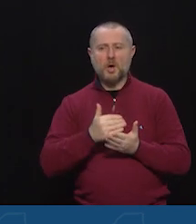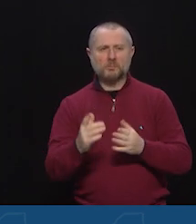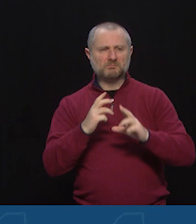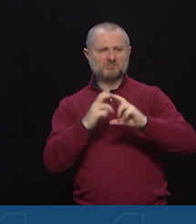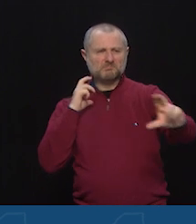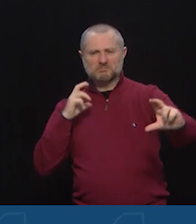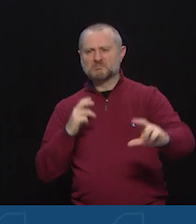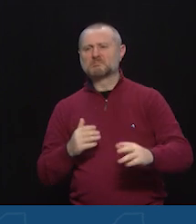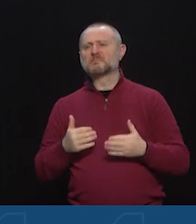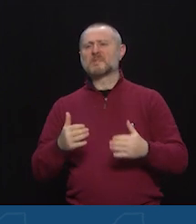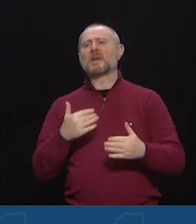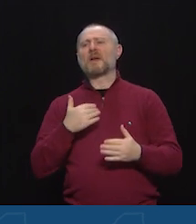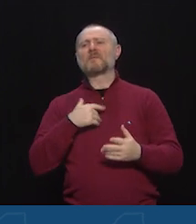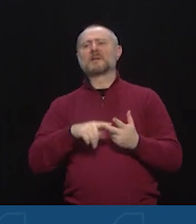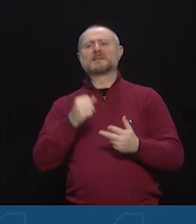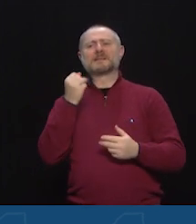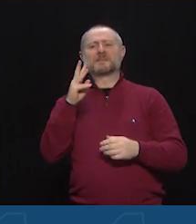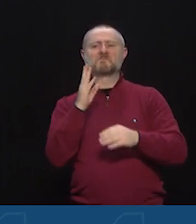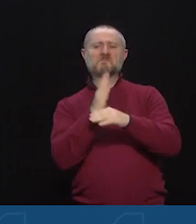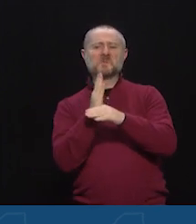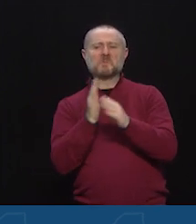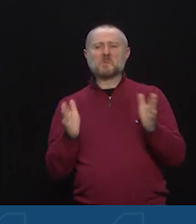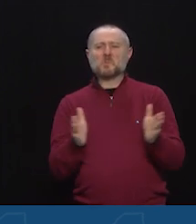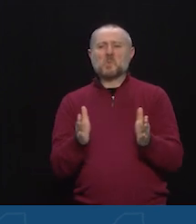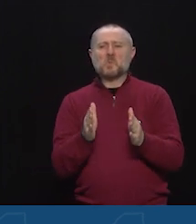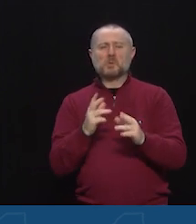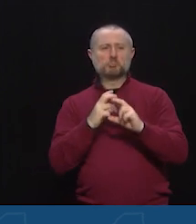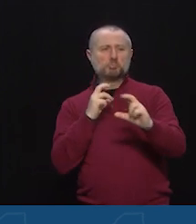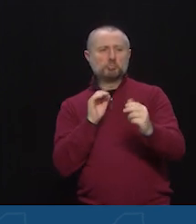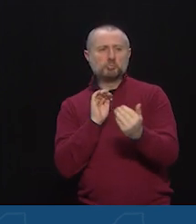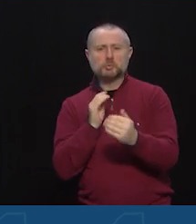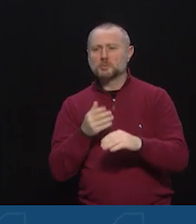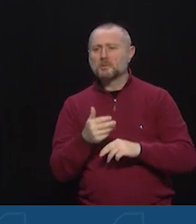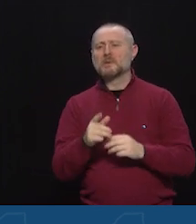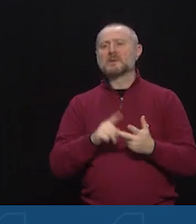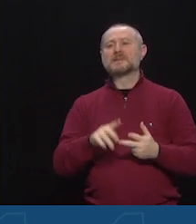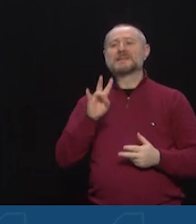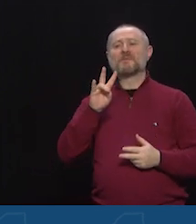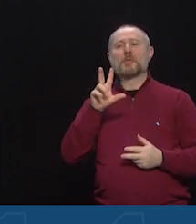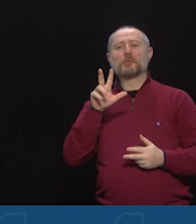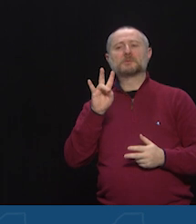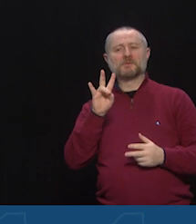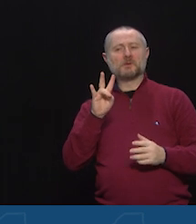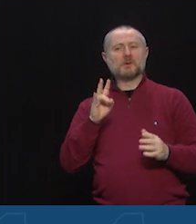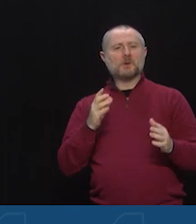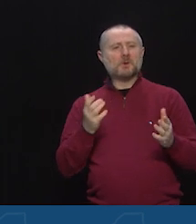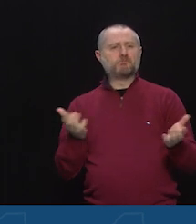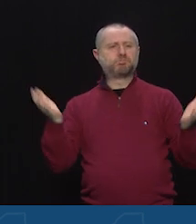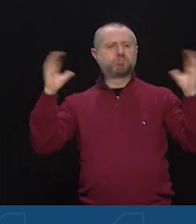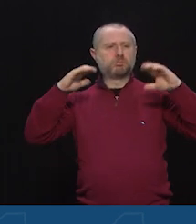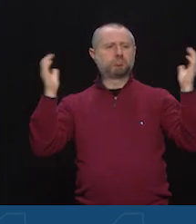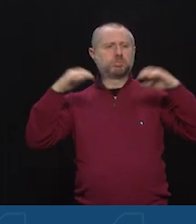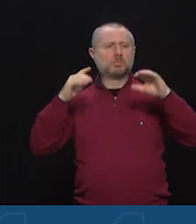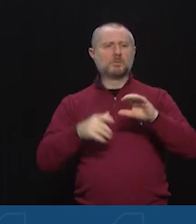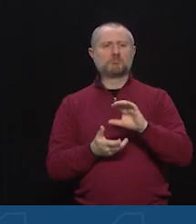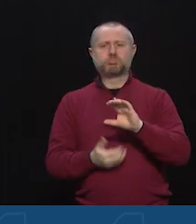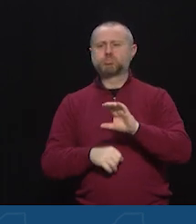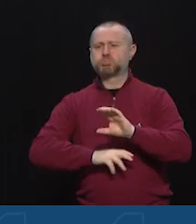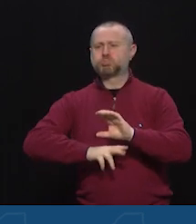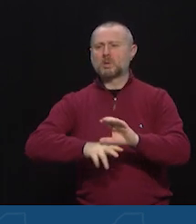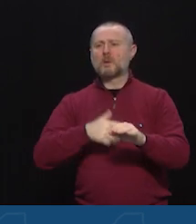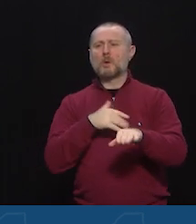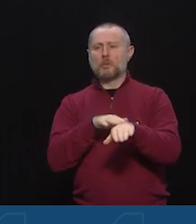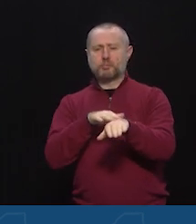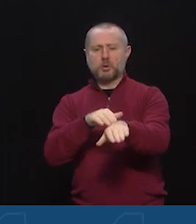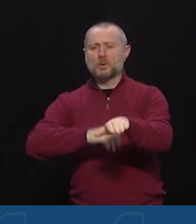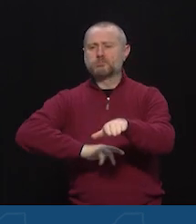16 medium-duty trucks, 37 large loaders, a tow plow, and 2 snow blowers. And these aren't